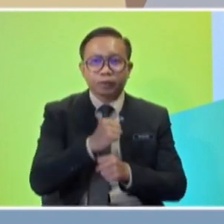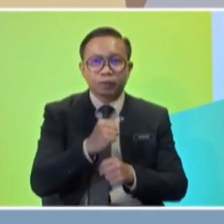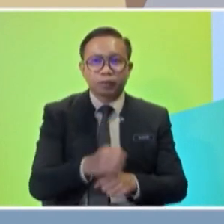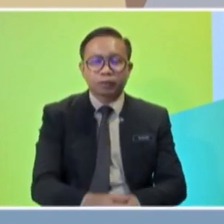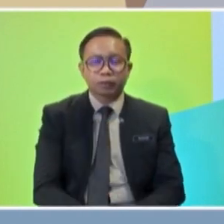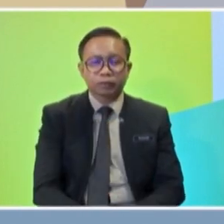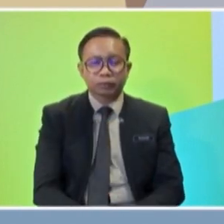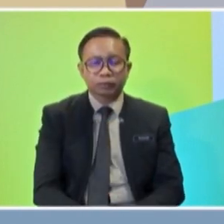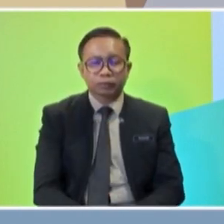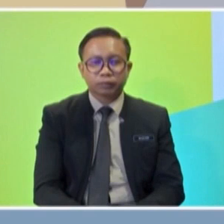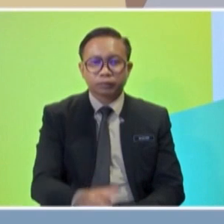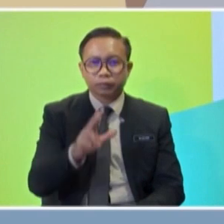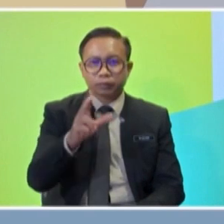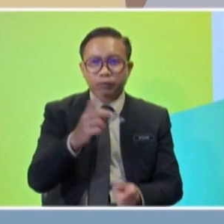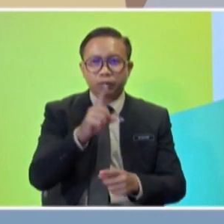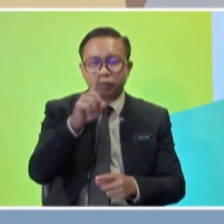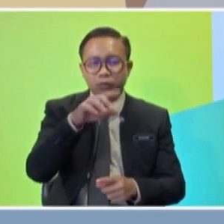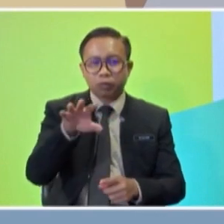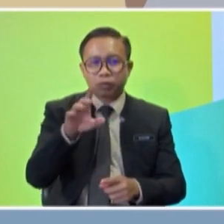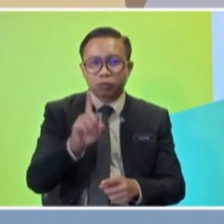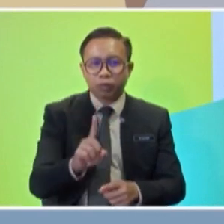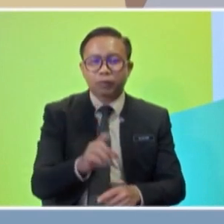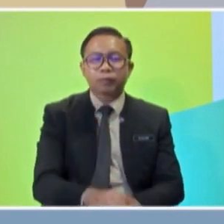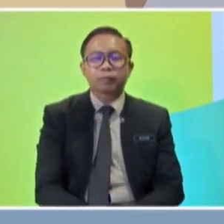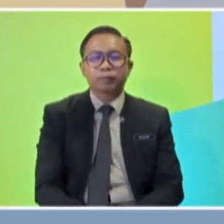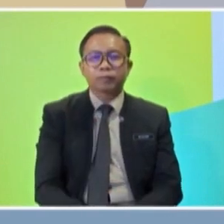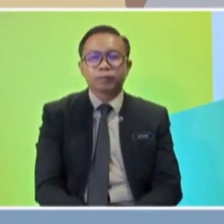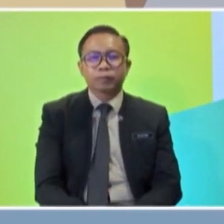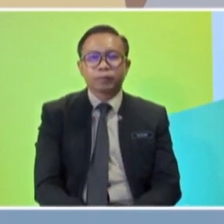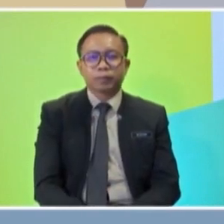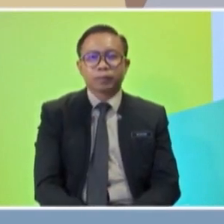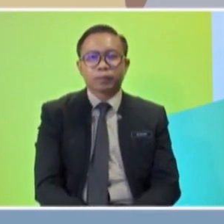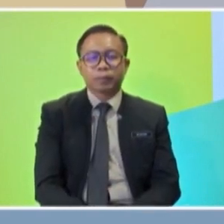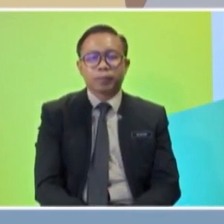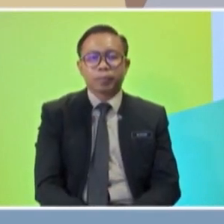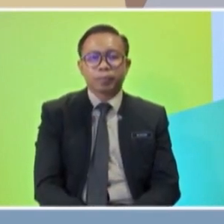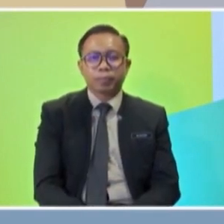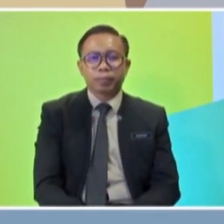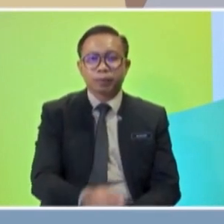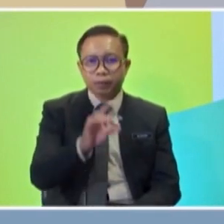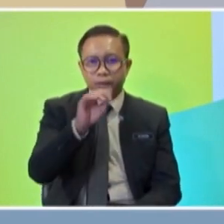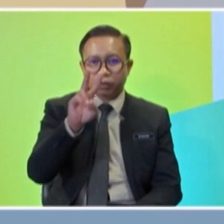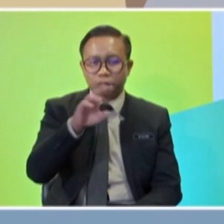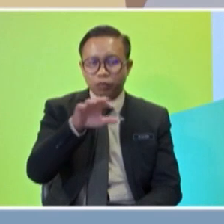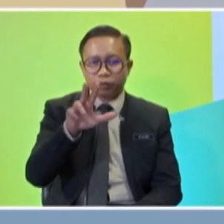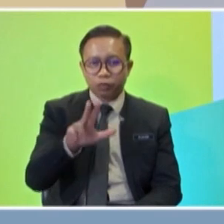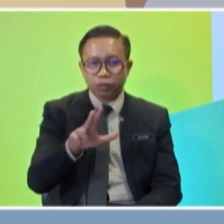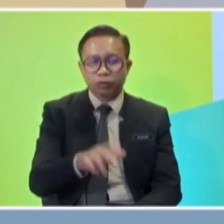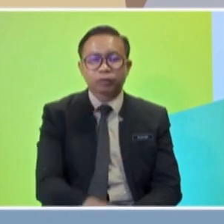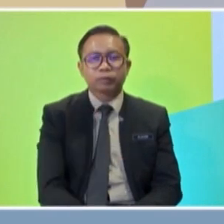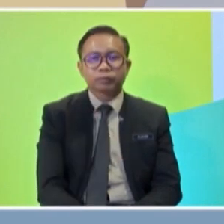3 times 1 over 1. And after times, you will get 82 over 3. But 82